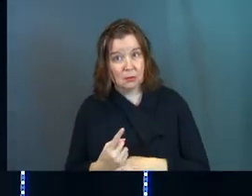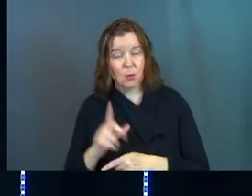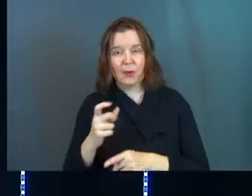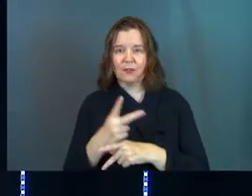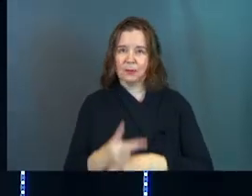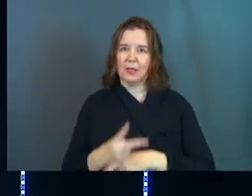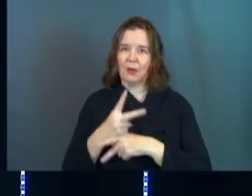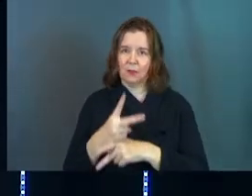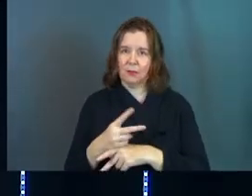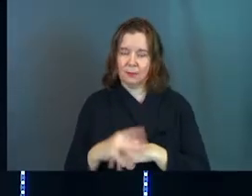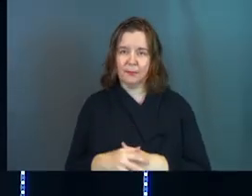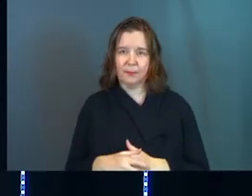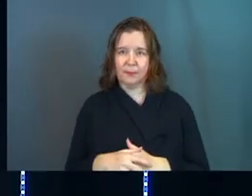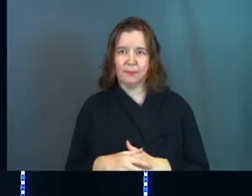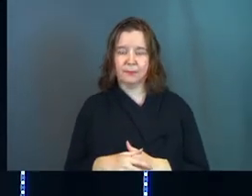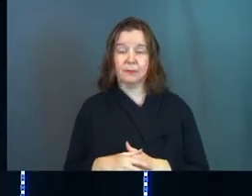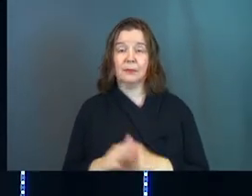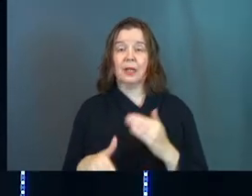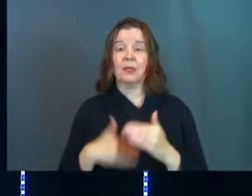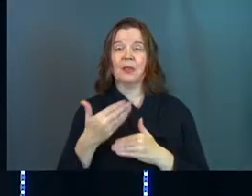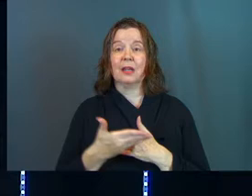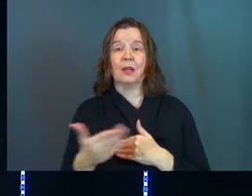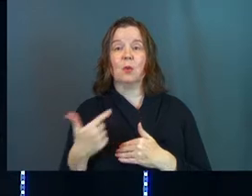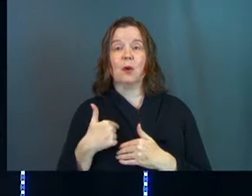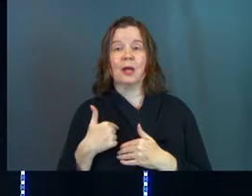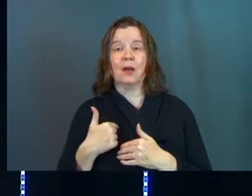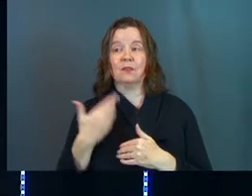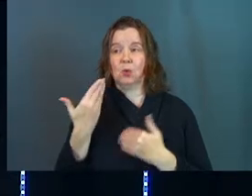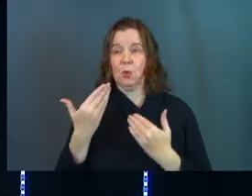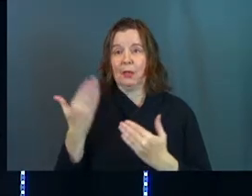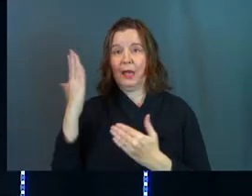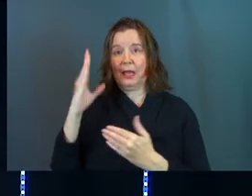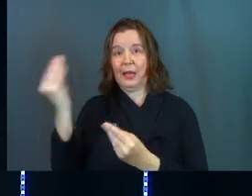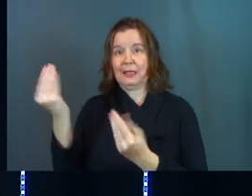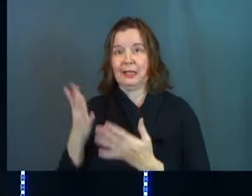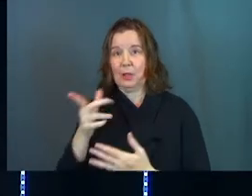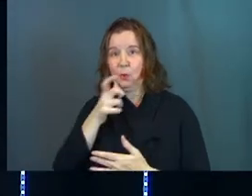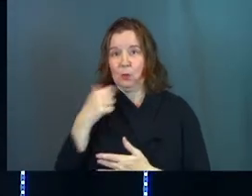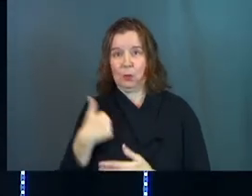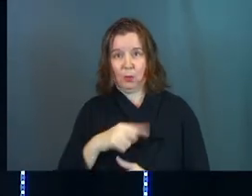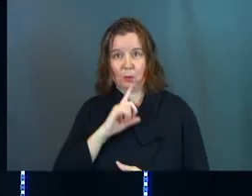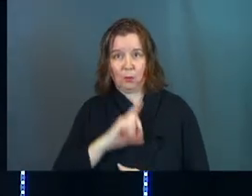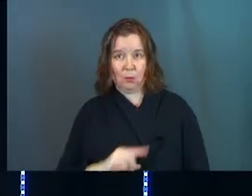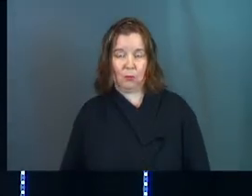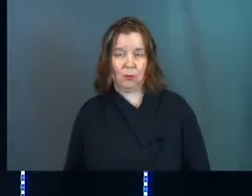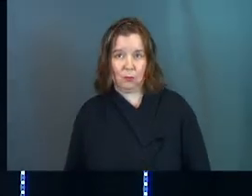We got to be careful. The next thing is we got to let God tell us who we are.